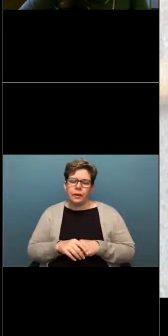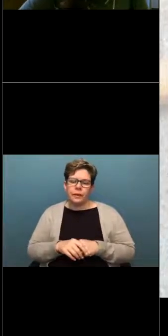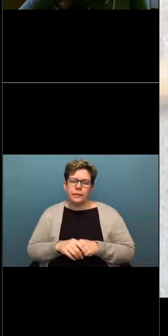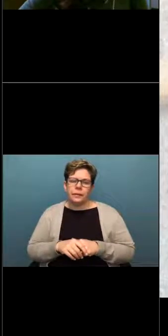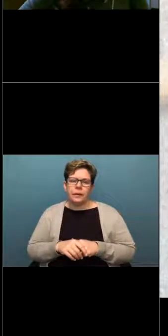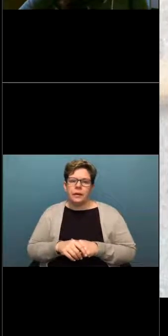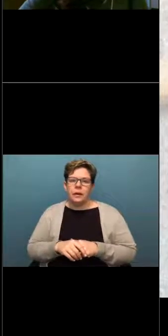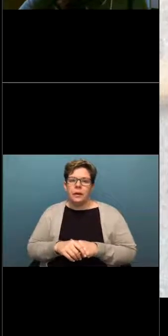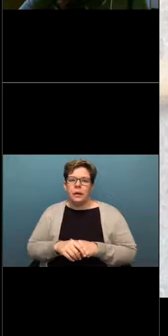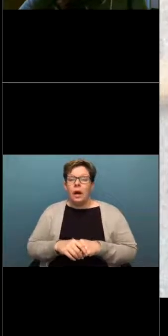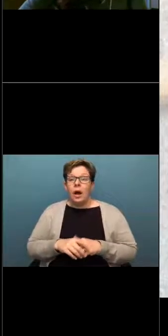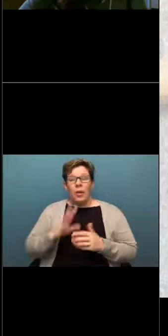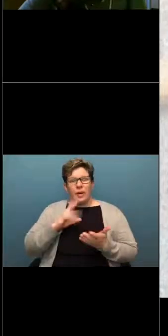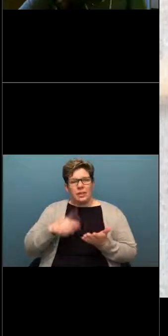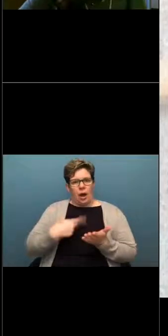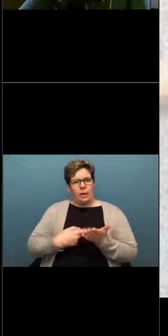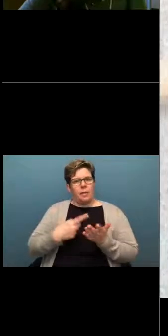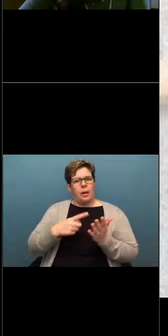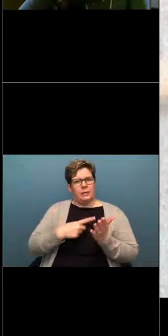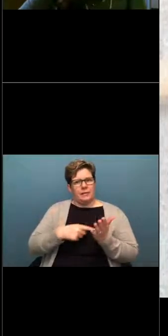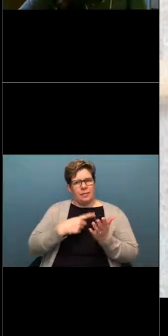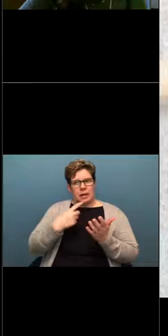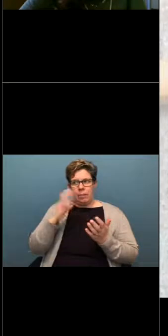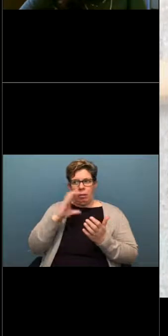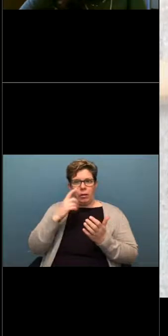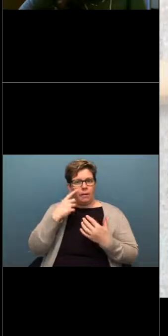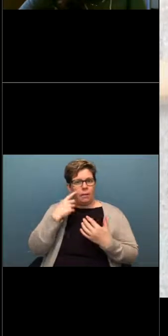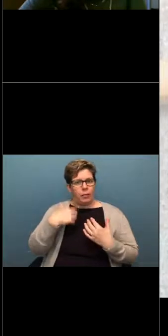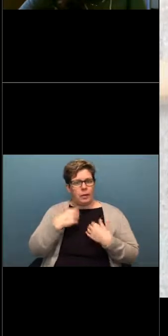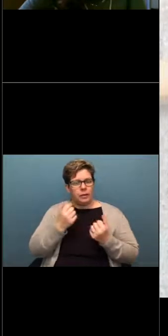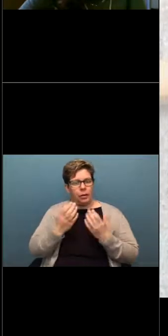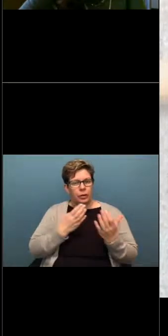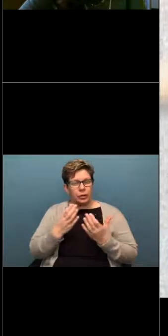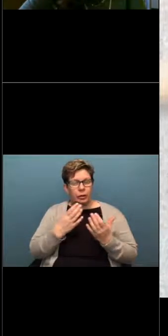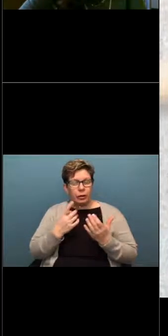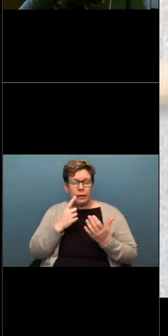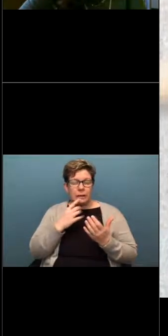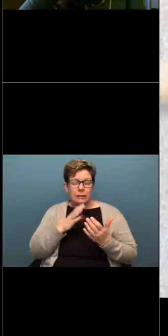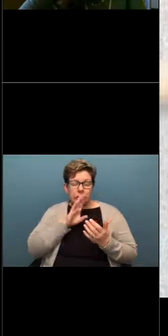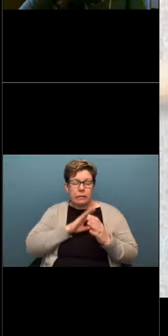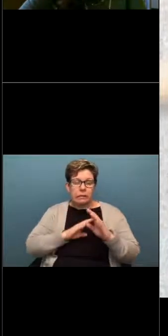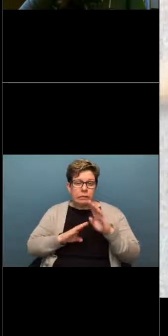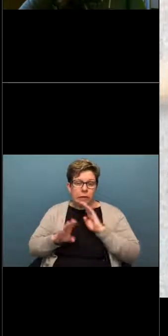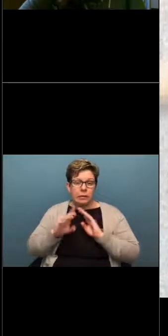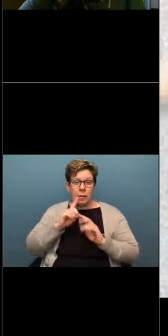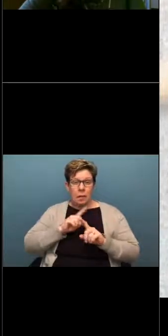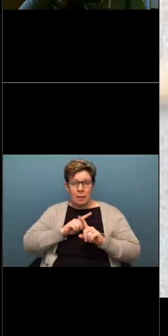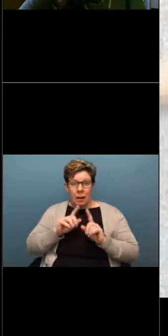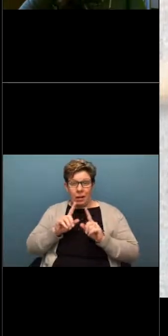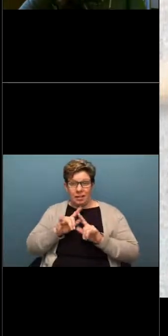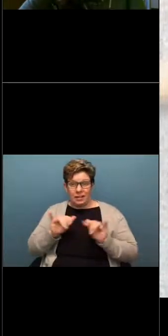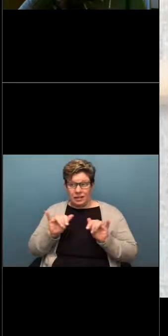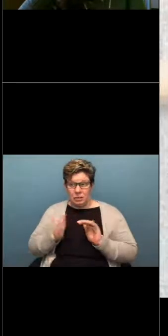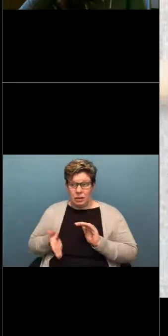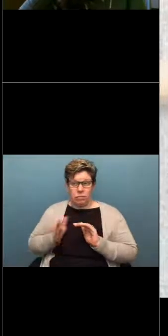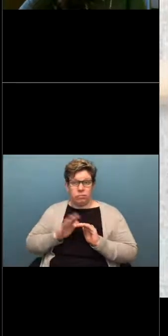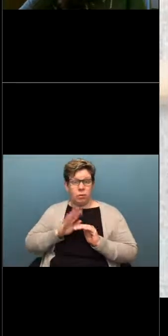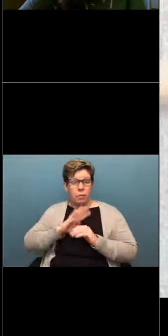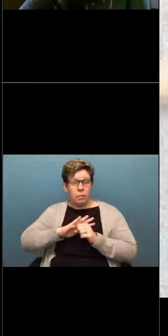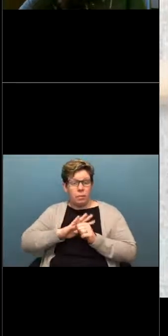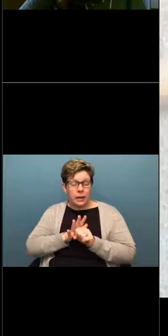I don't think we can move on without acknowledging the last couple of years in the pandemic and the need for mental health.